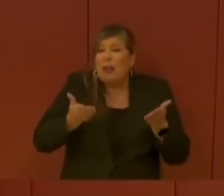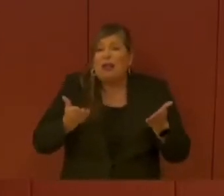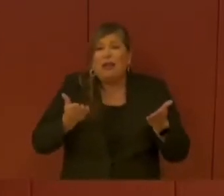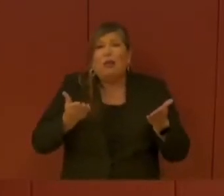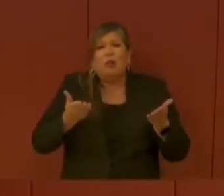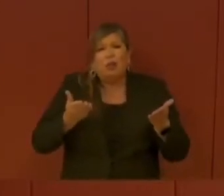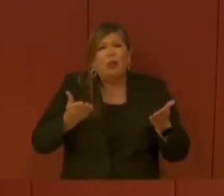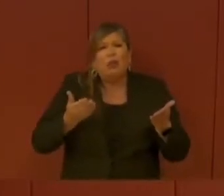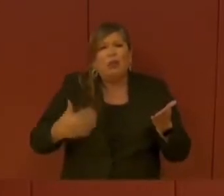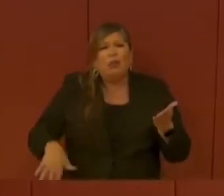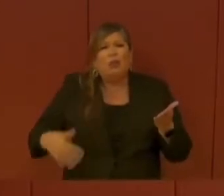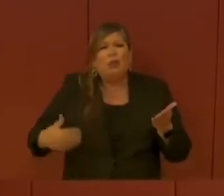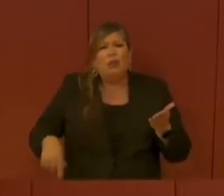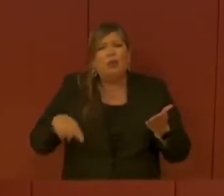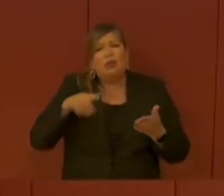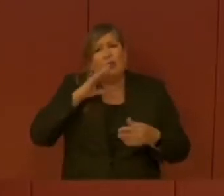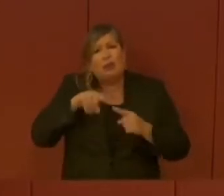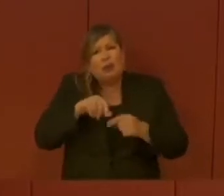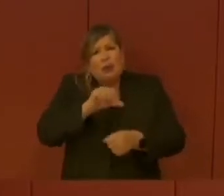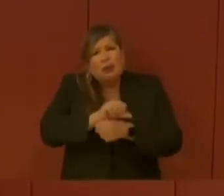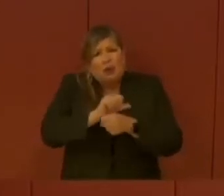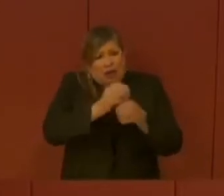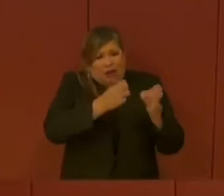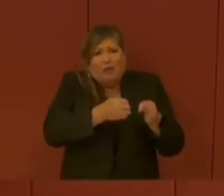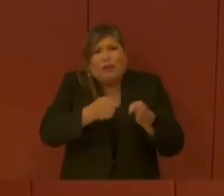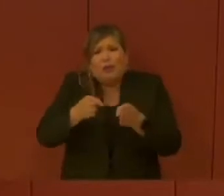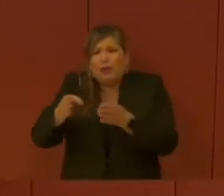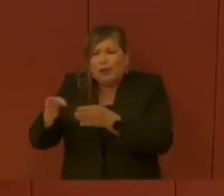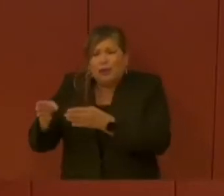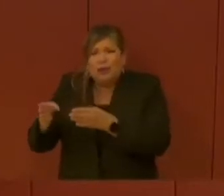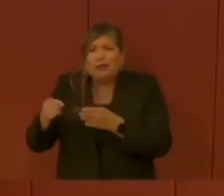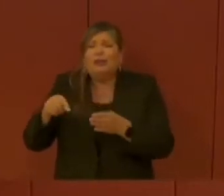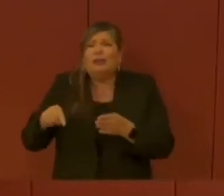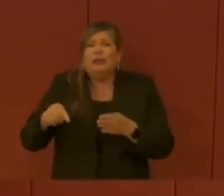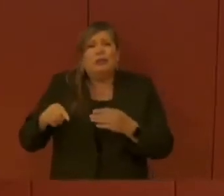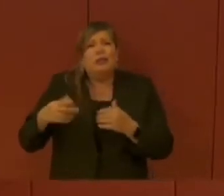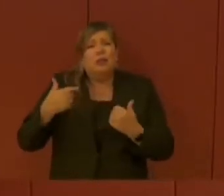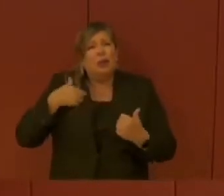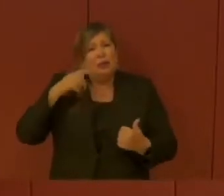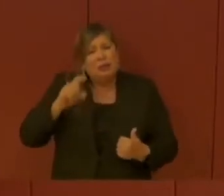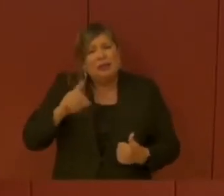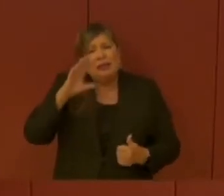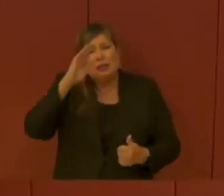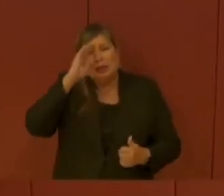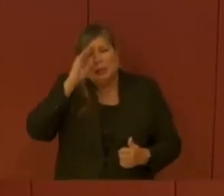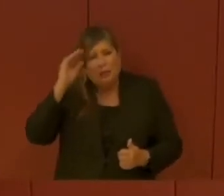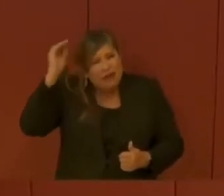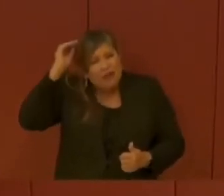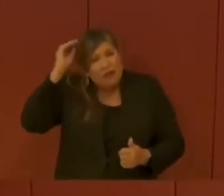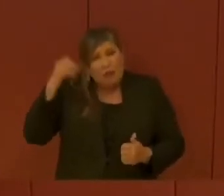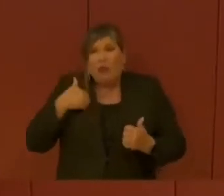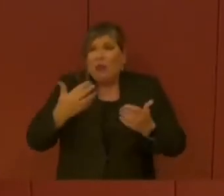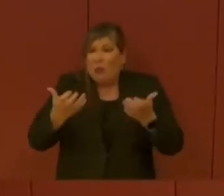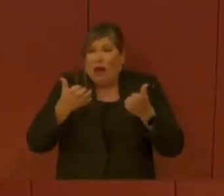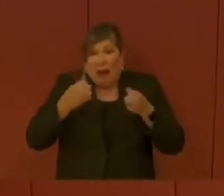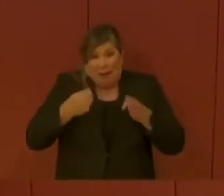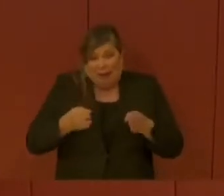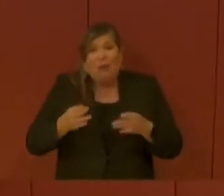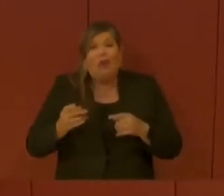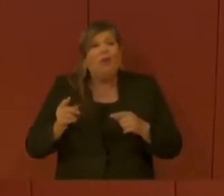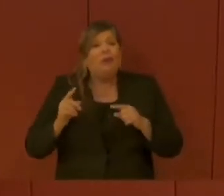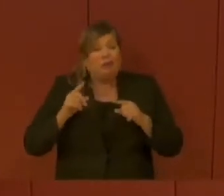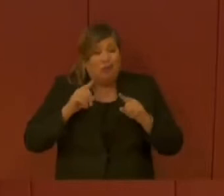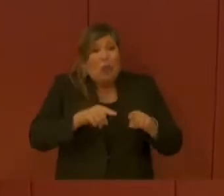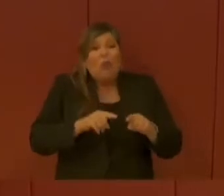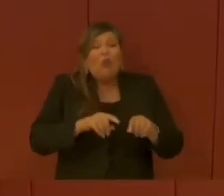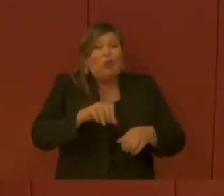workforce. And we're not going to do that unless we're mindful that we're asking people to go back to work, putting themselves at